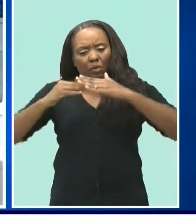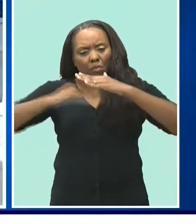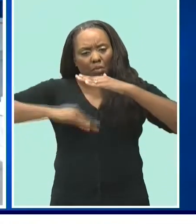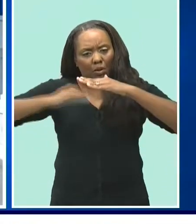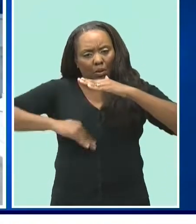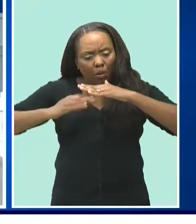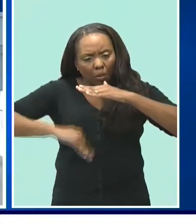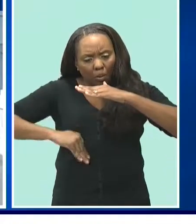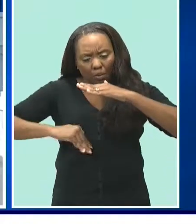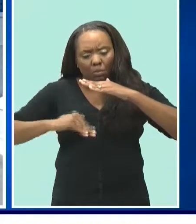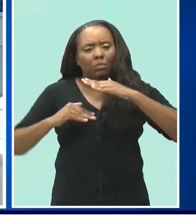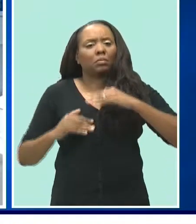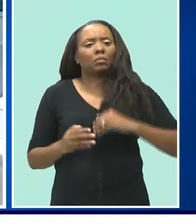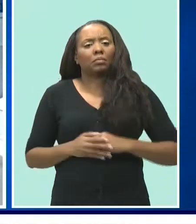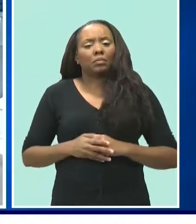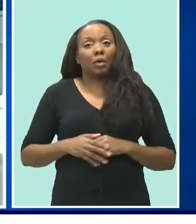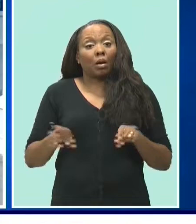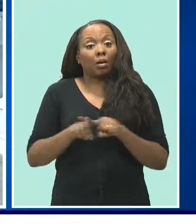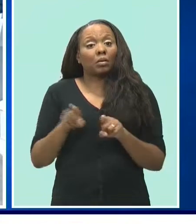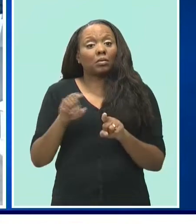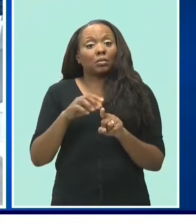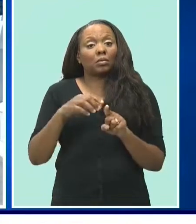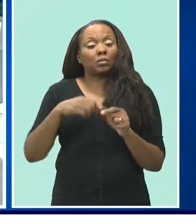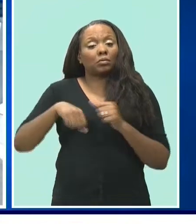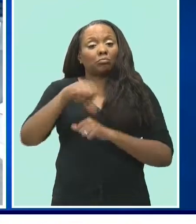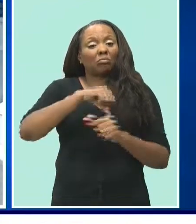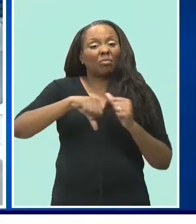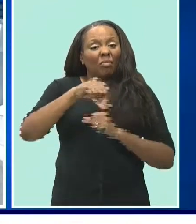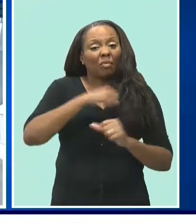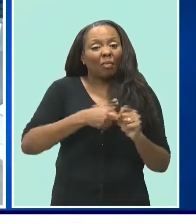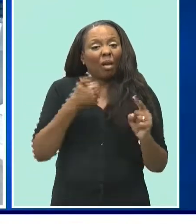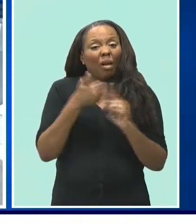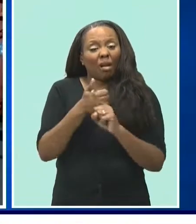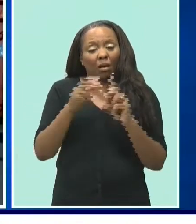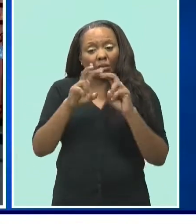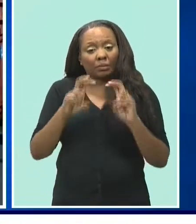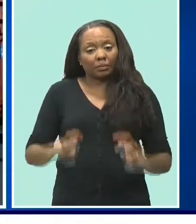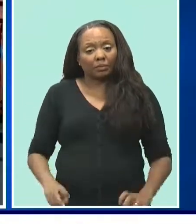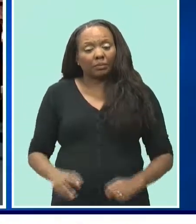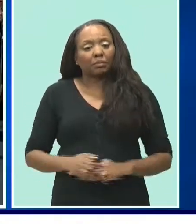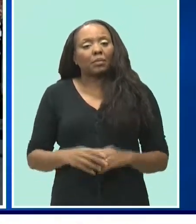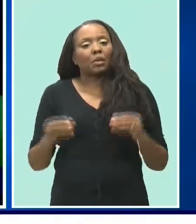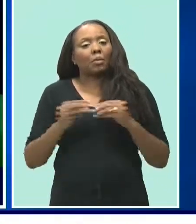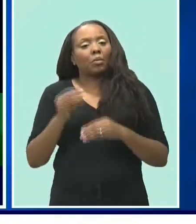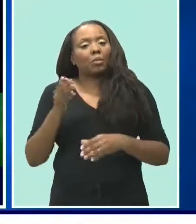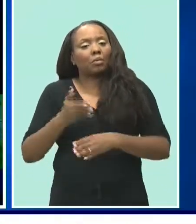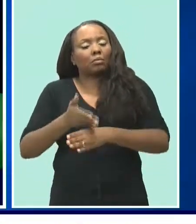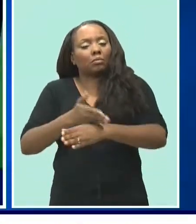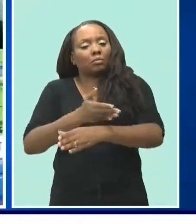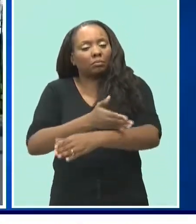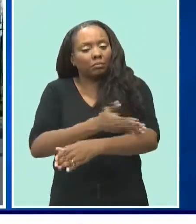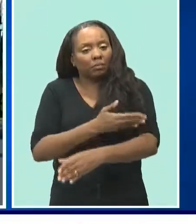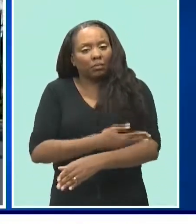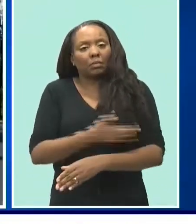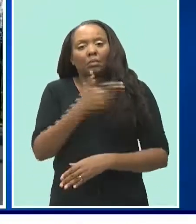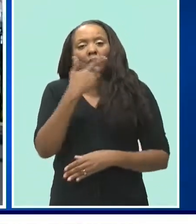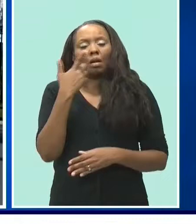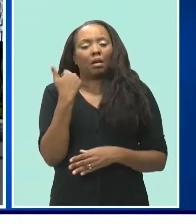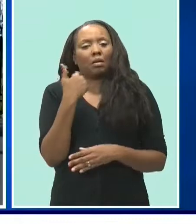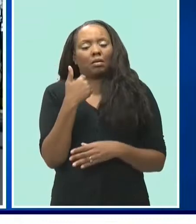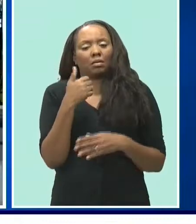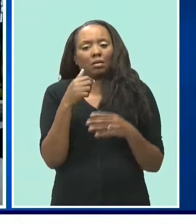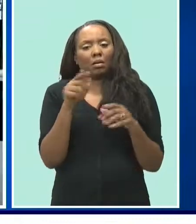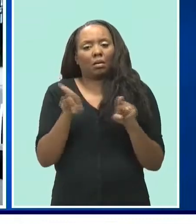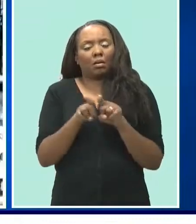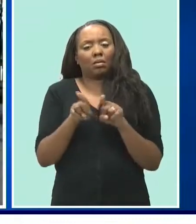social impact study was also conducted in the nearby community. Several improvements are being looked at following a traffic impact